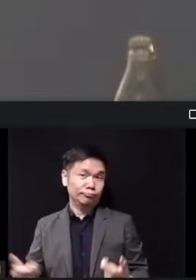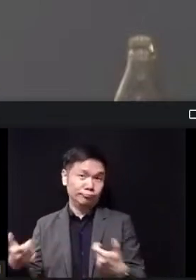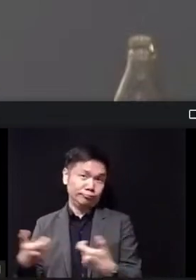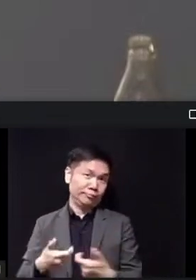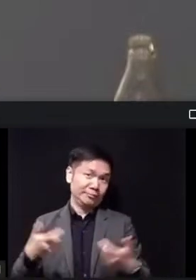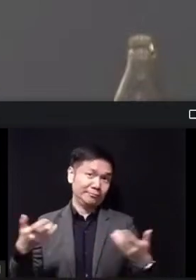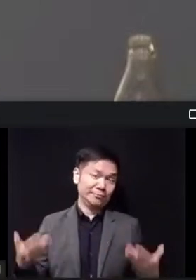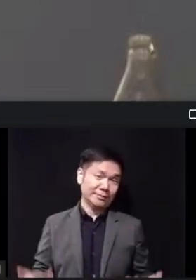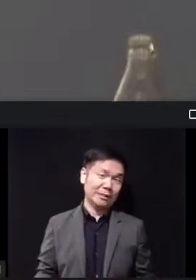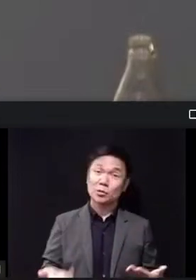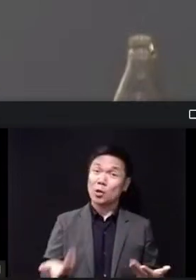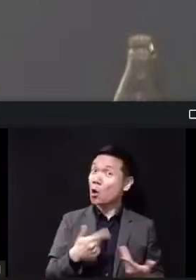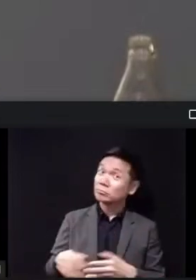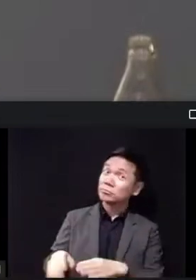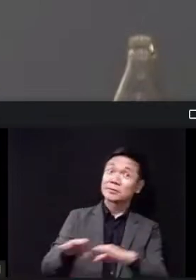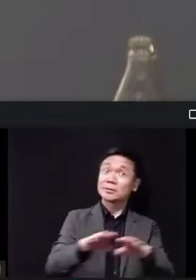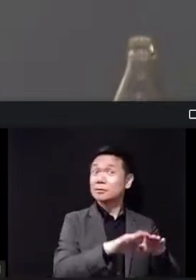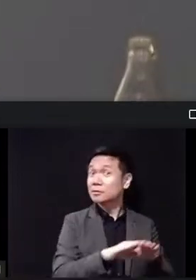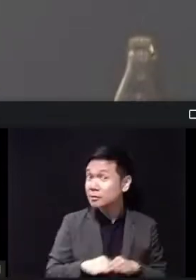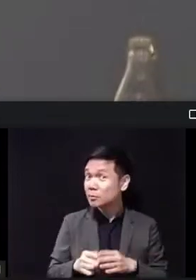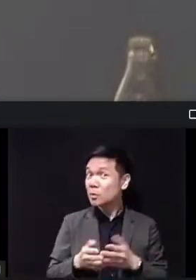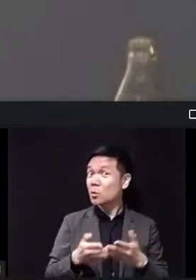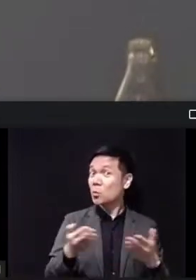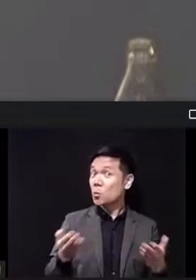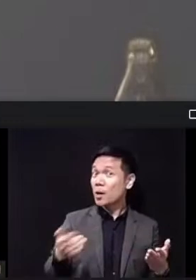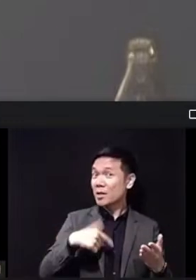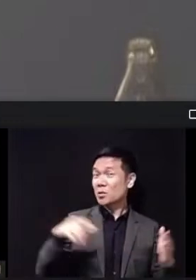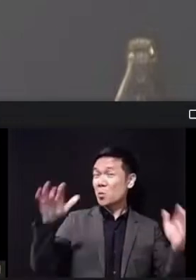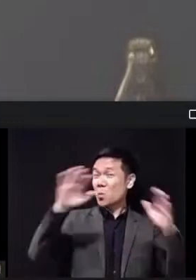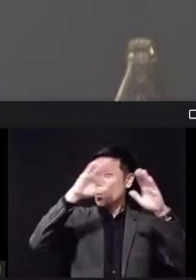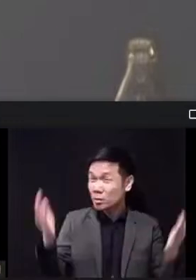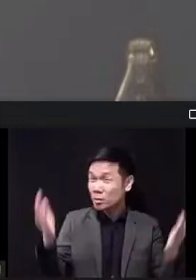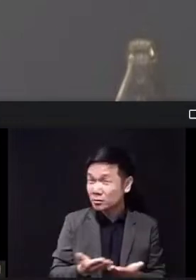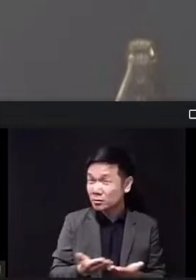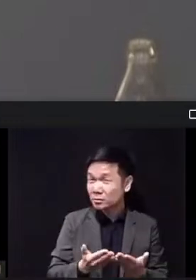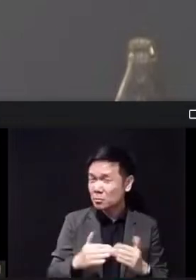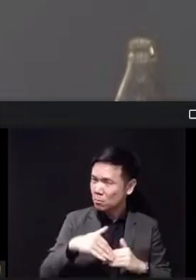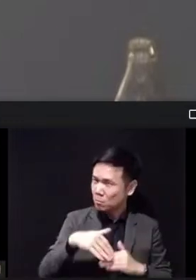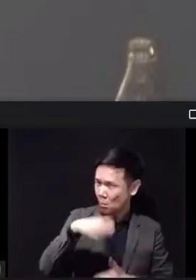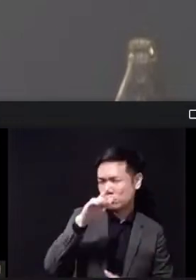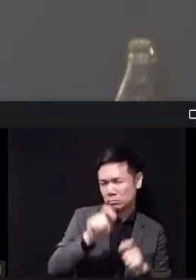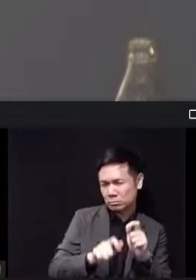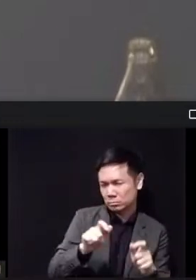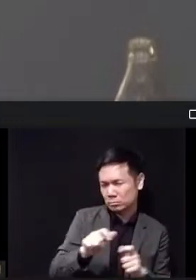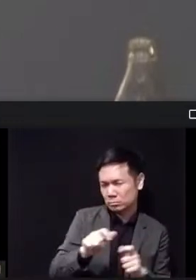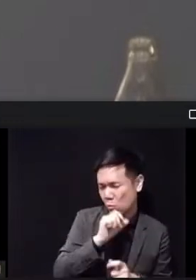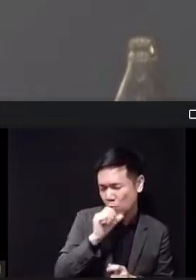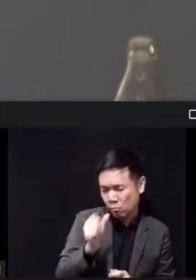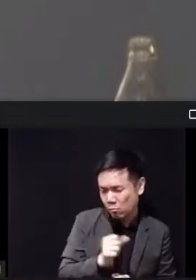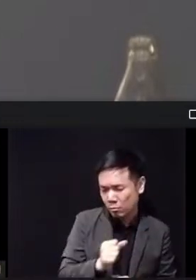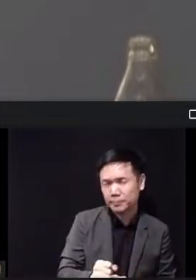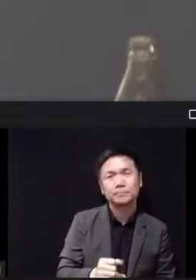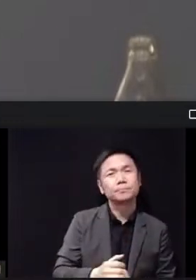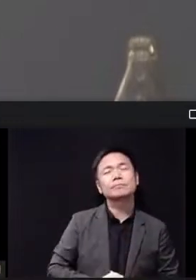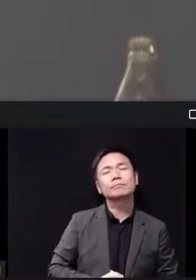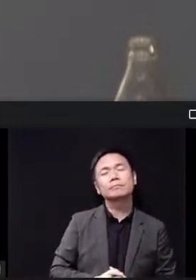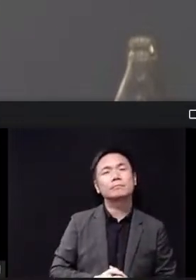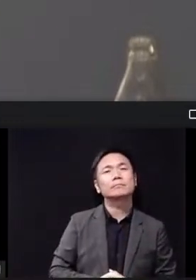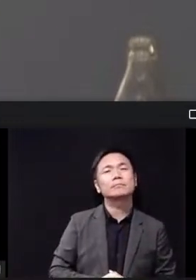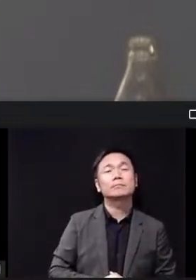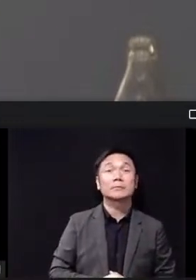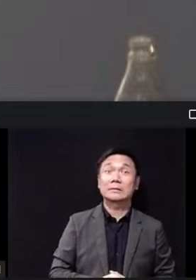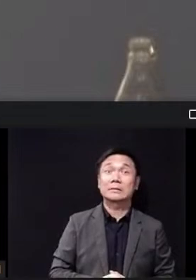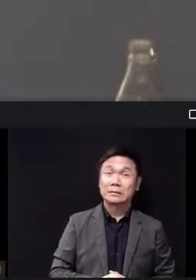becoming universal is that the world is aging. This not only emphasized the importance